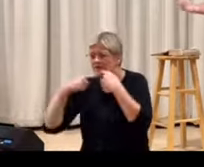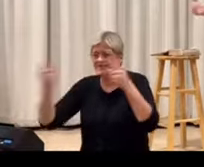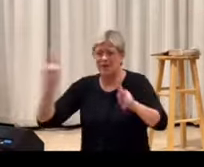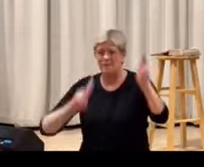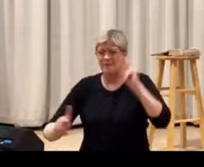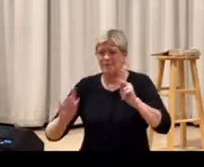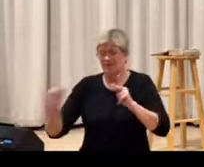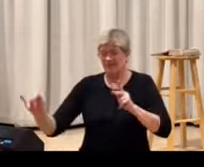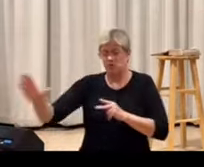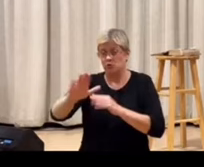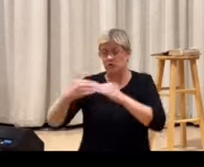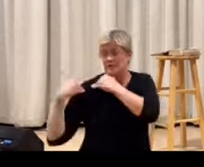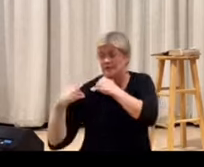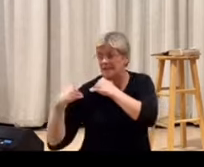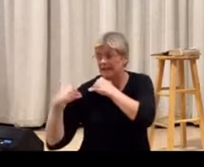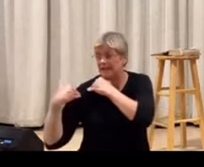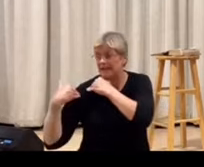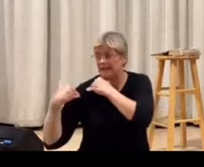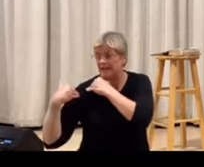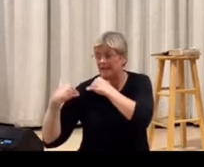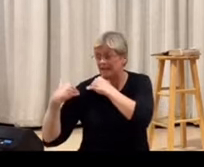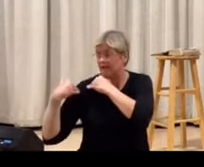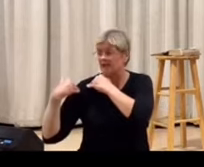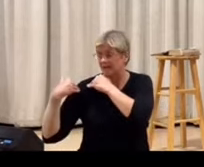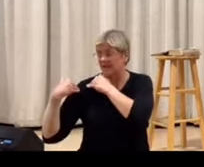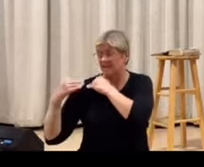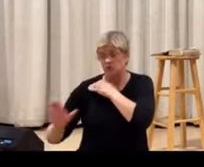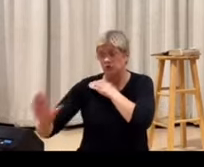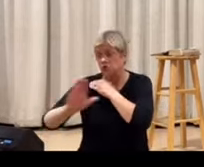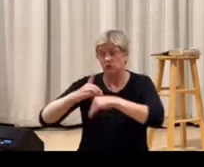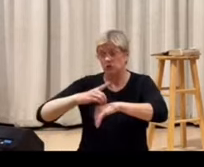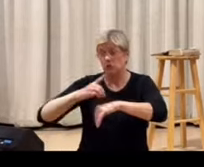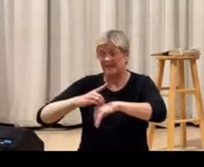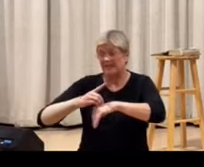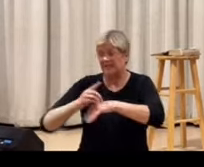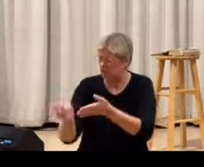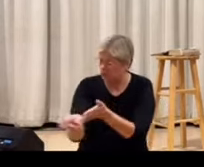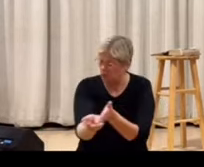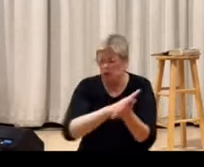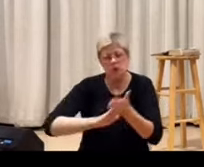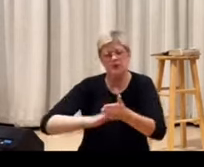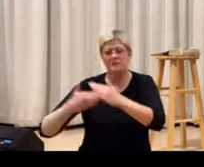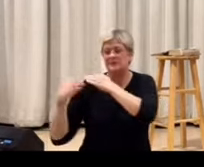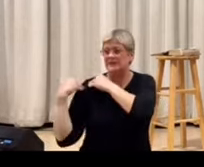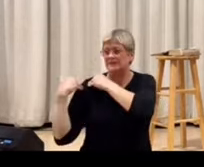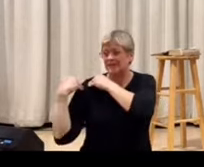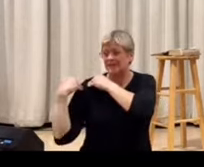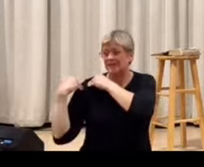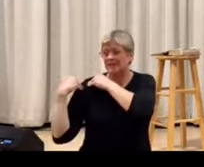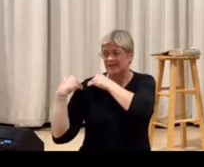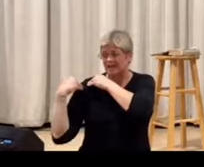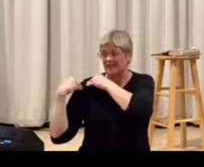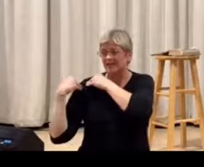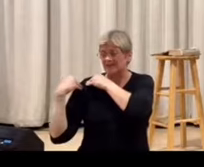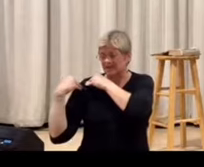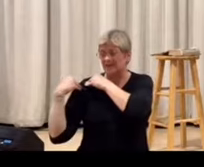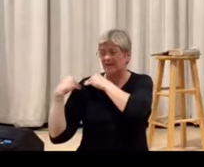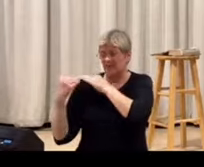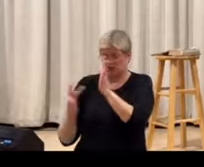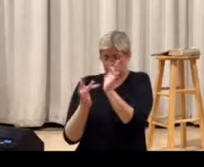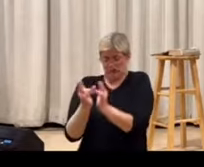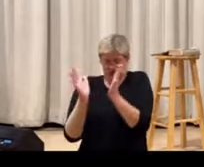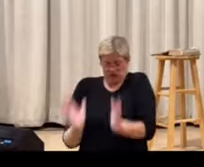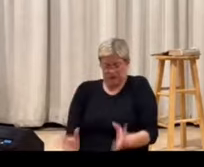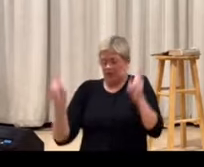own back. That is your holy obligation and your holy responsibility as one who's considered part